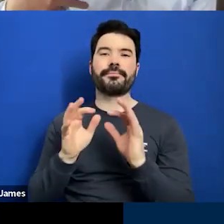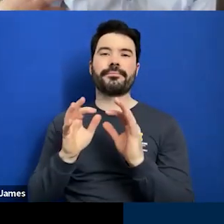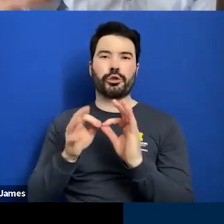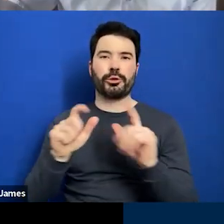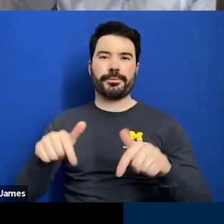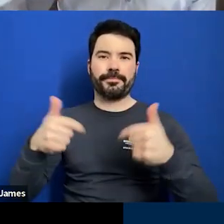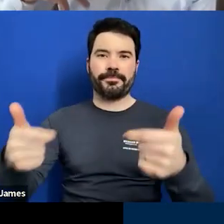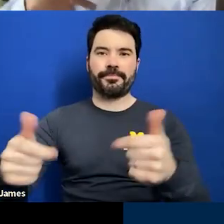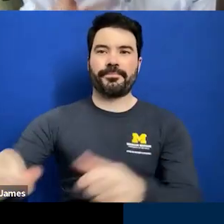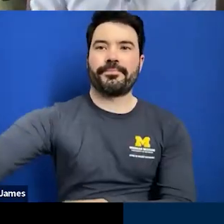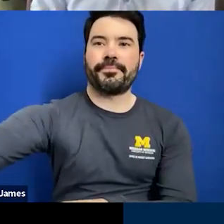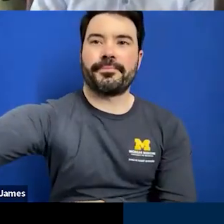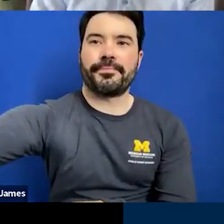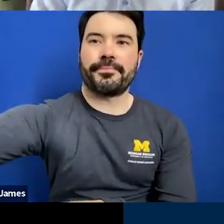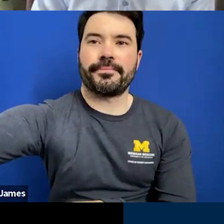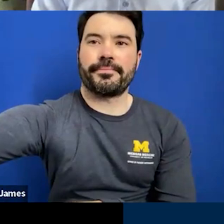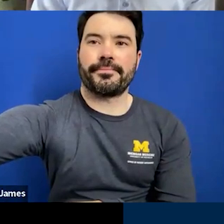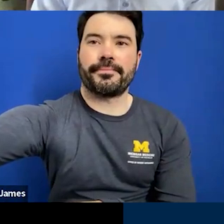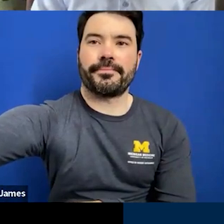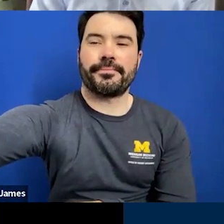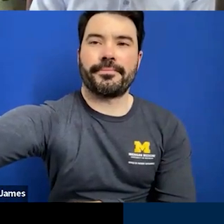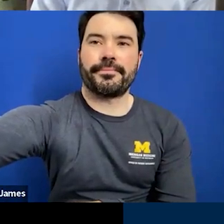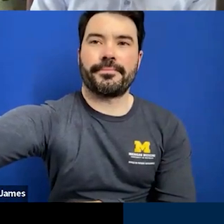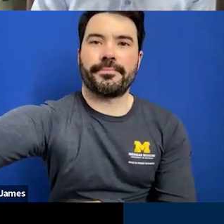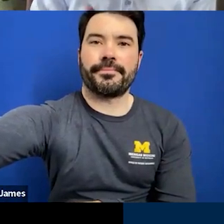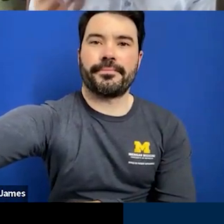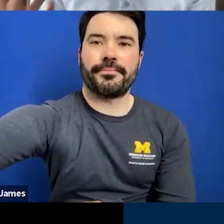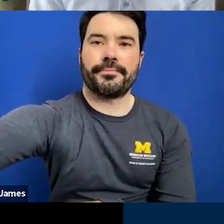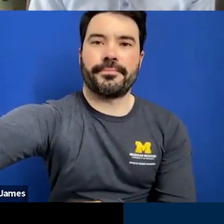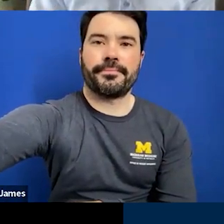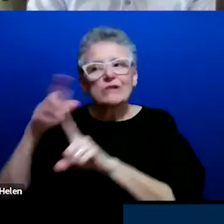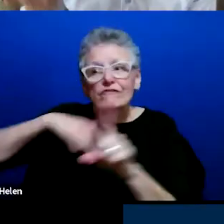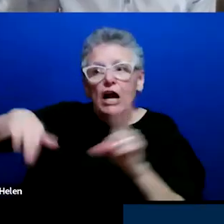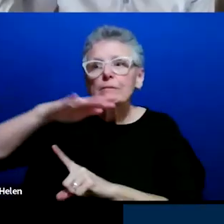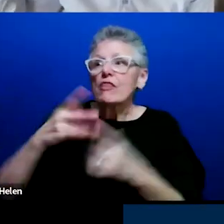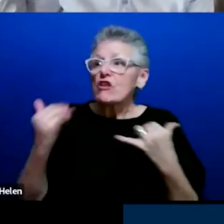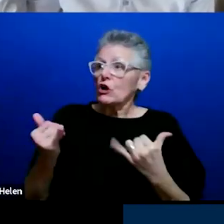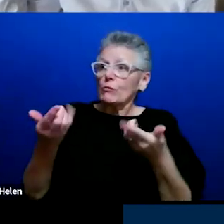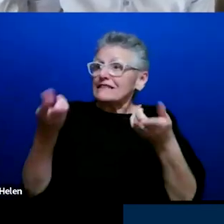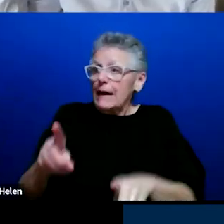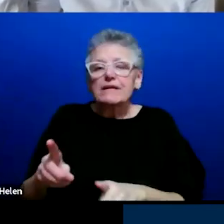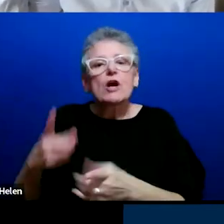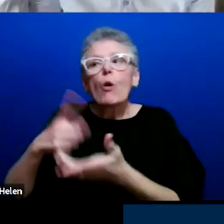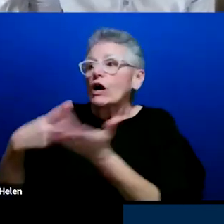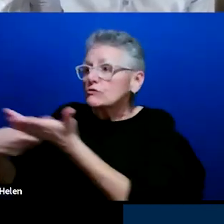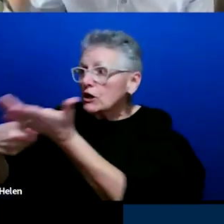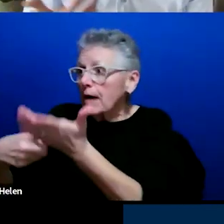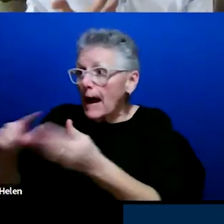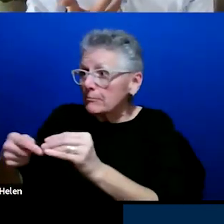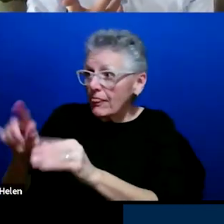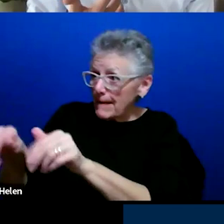really mean, you bring in context clues from the environment, the current situation, things that you've talked to about the person in the